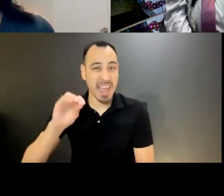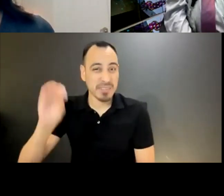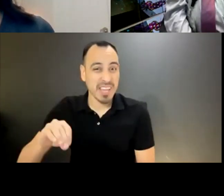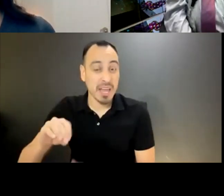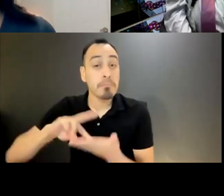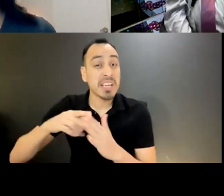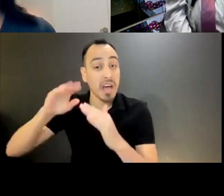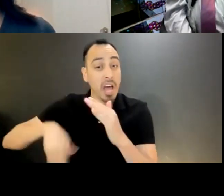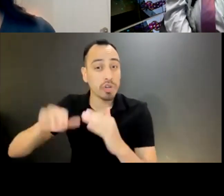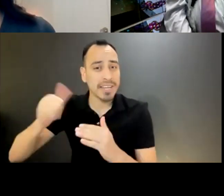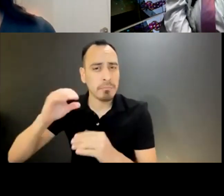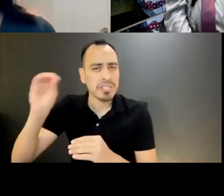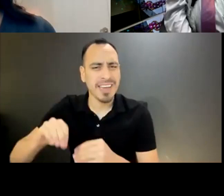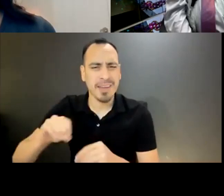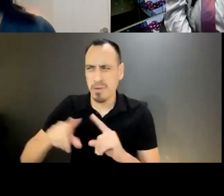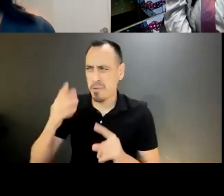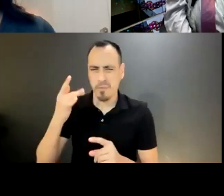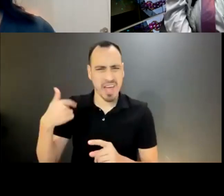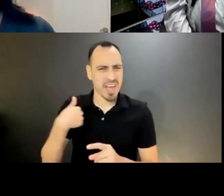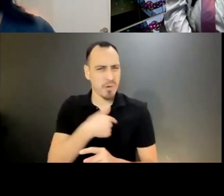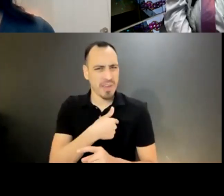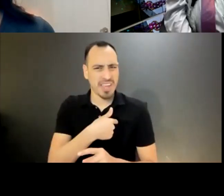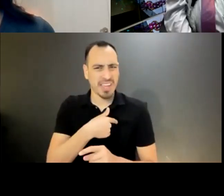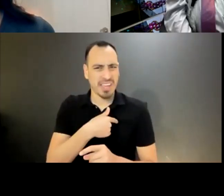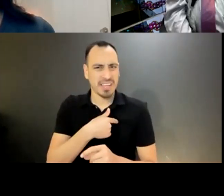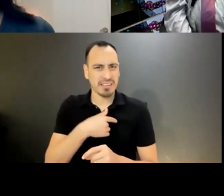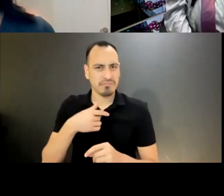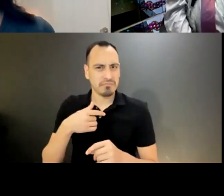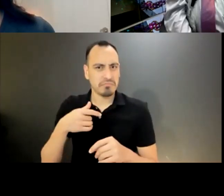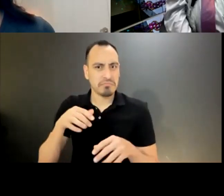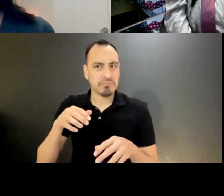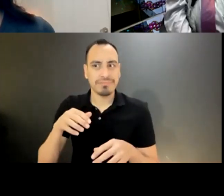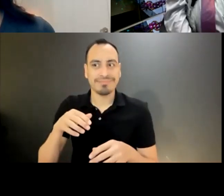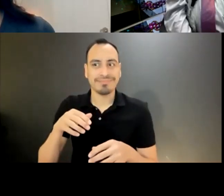region able to exit from the stay away at home order by the state?